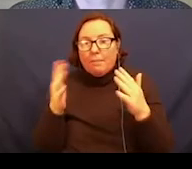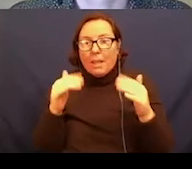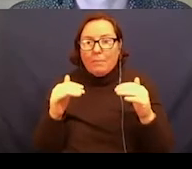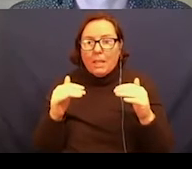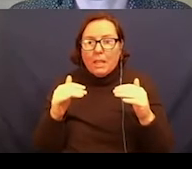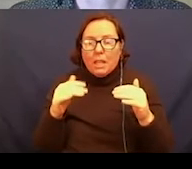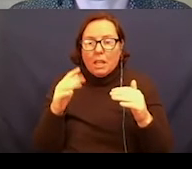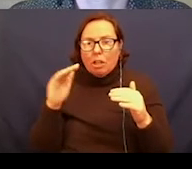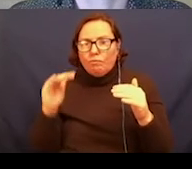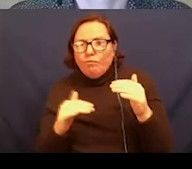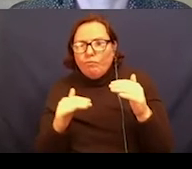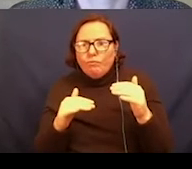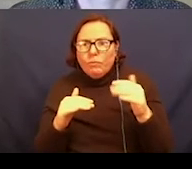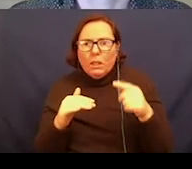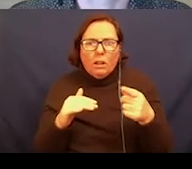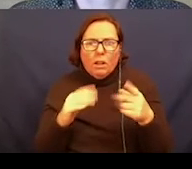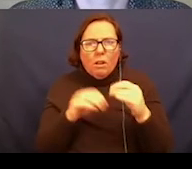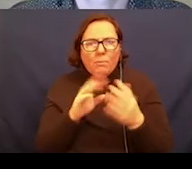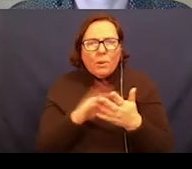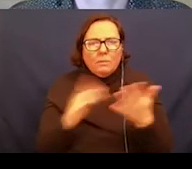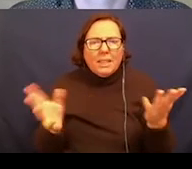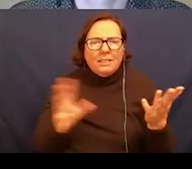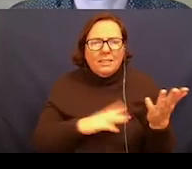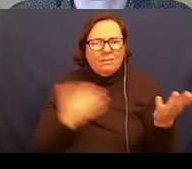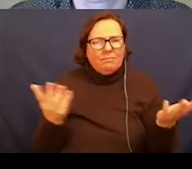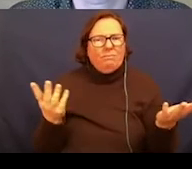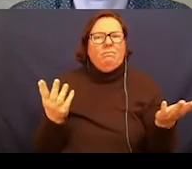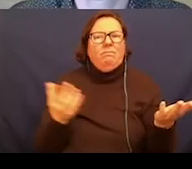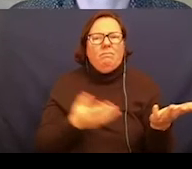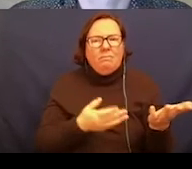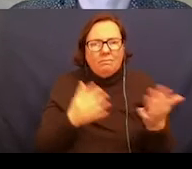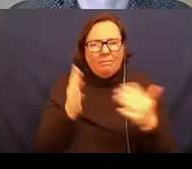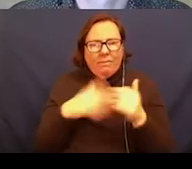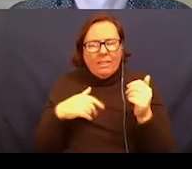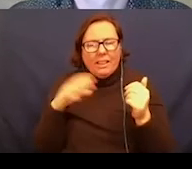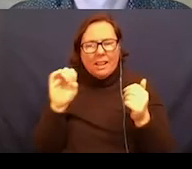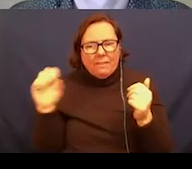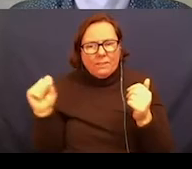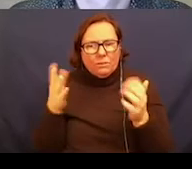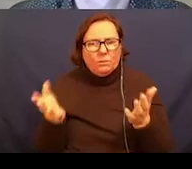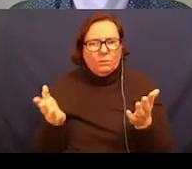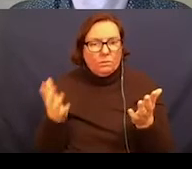program to have a higher rate than the residential Eversource basic service rate.